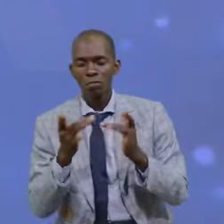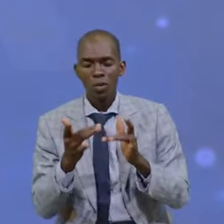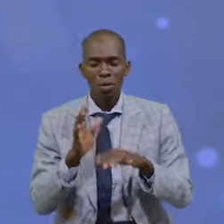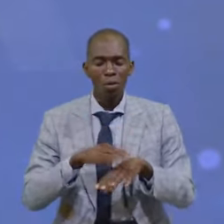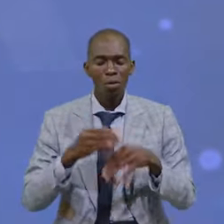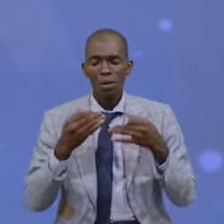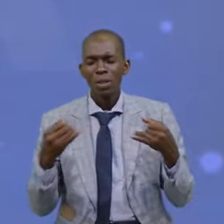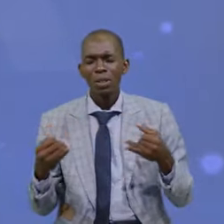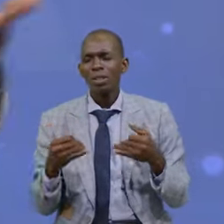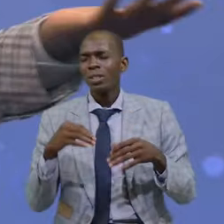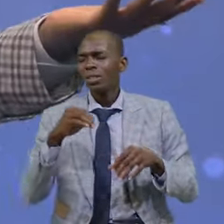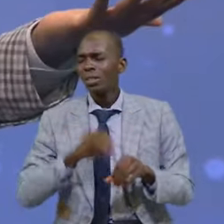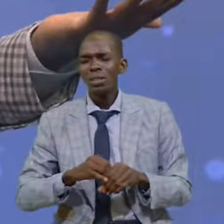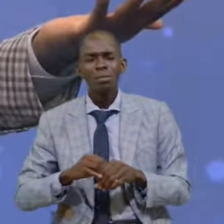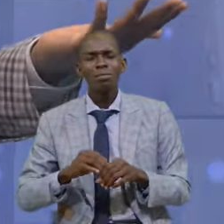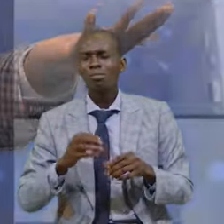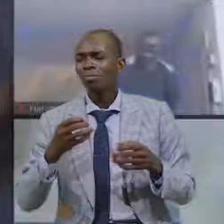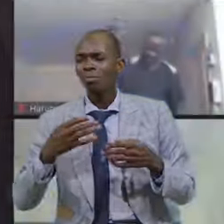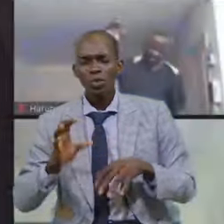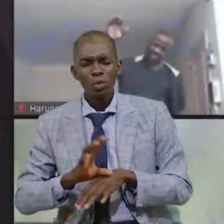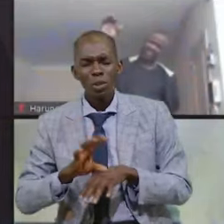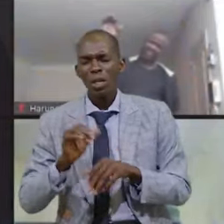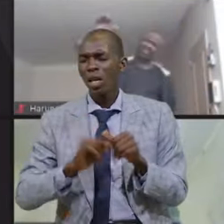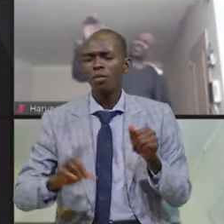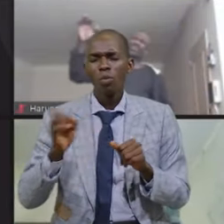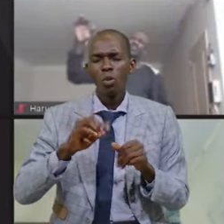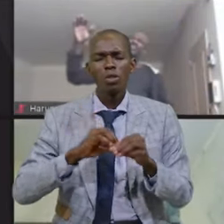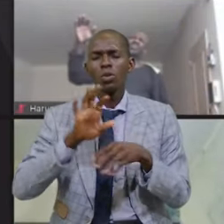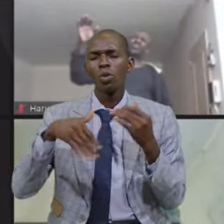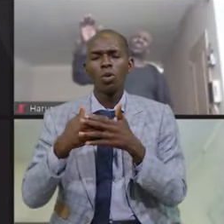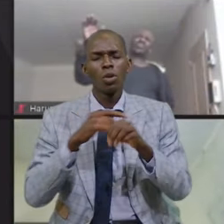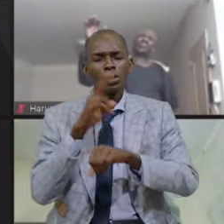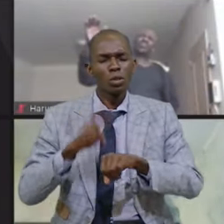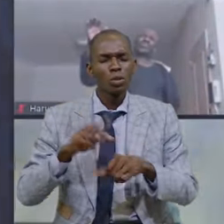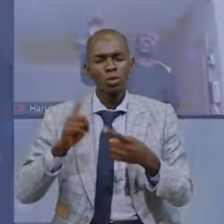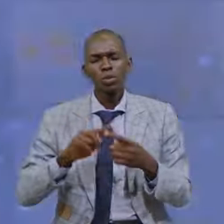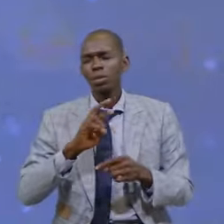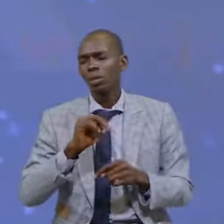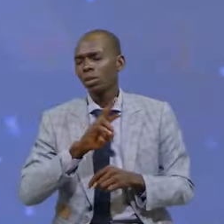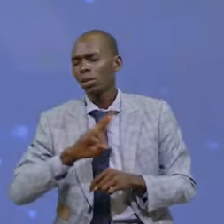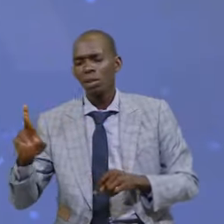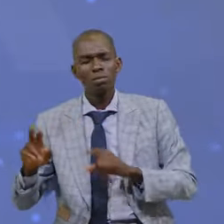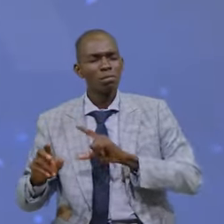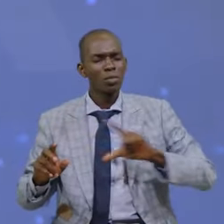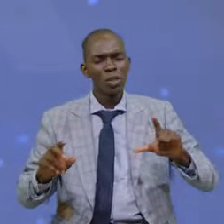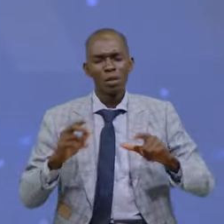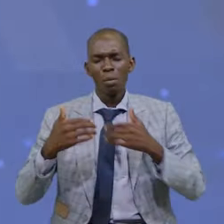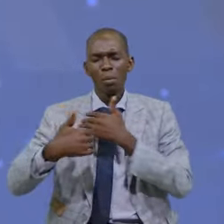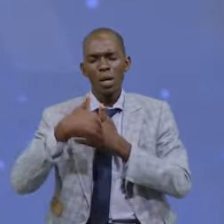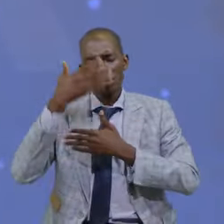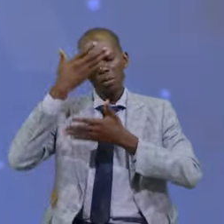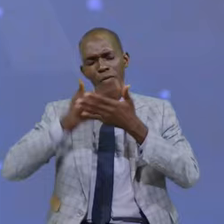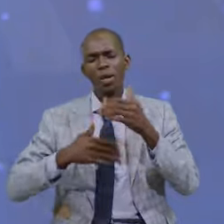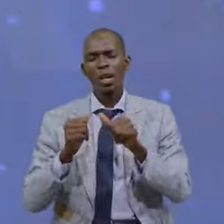in every nation, and over here, to the right, to the left, to the back, to the front, everywhere, manifest